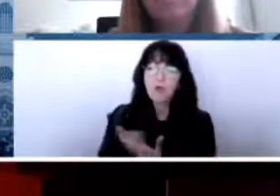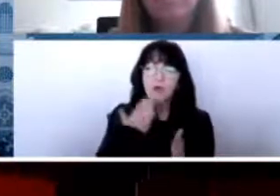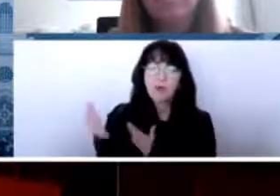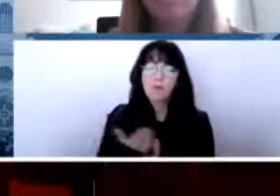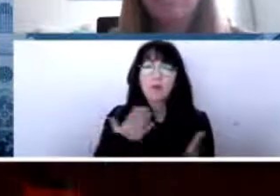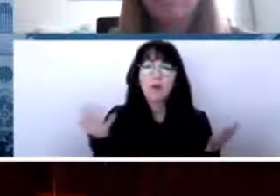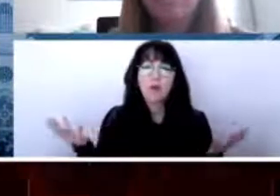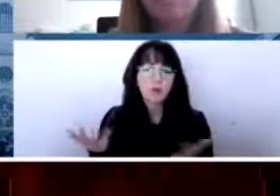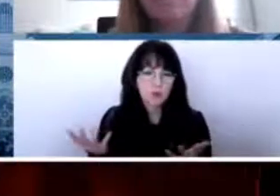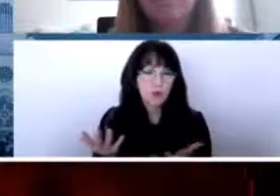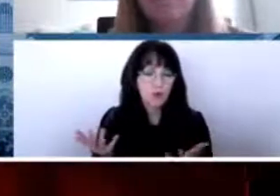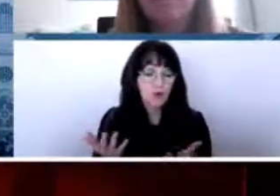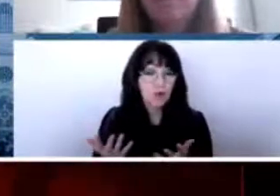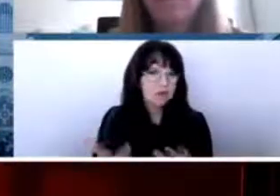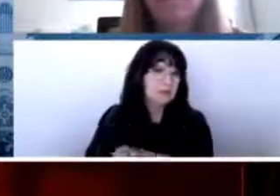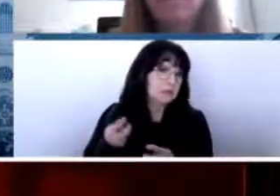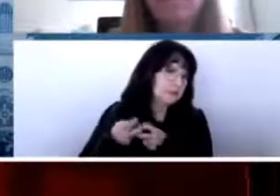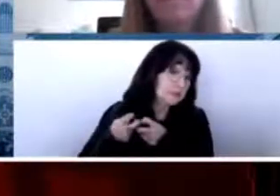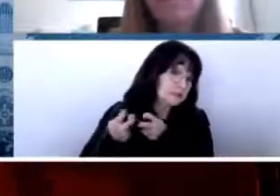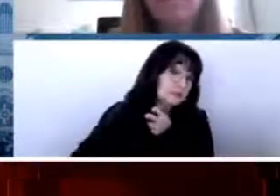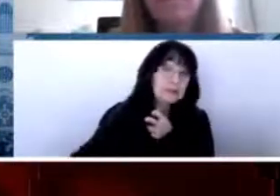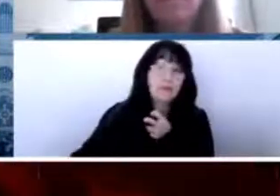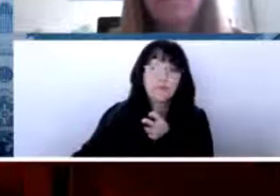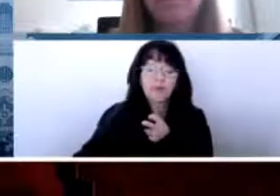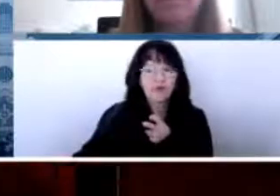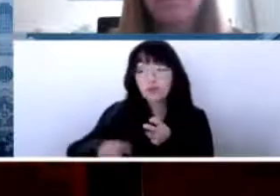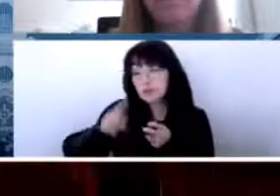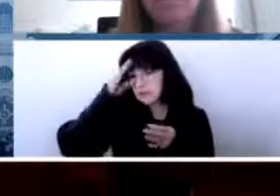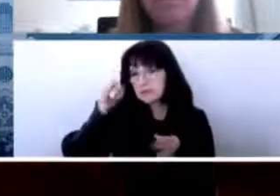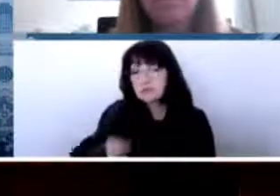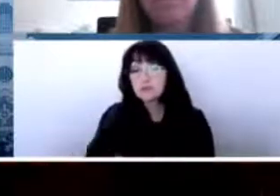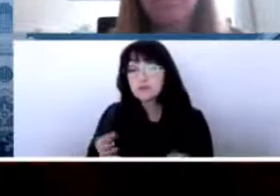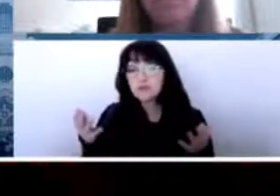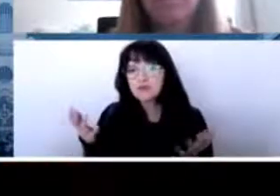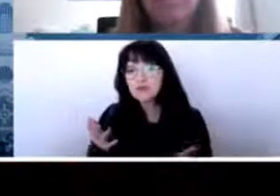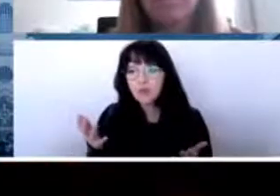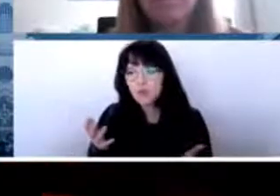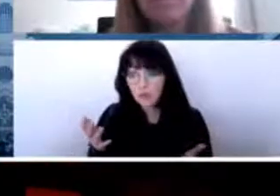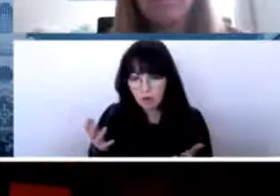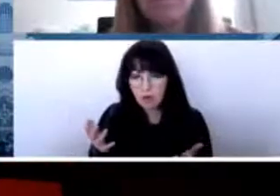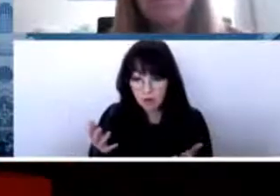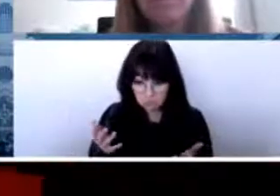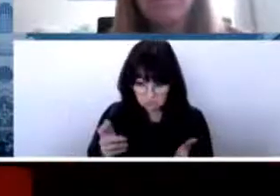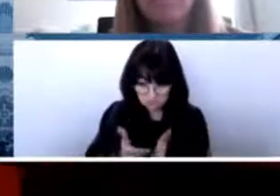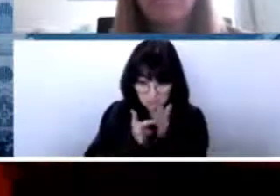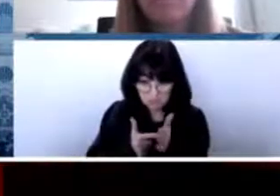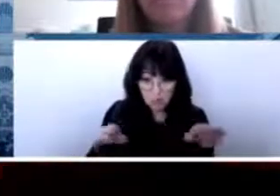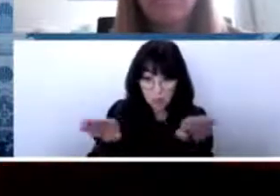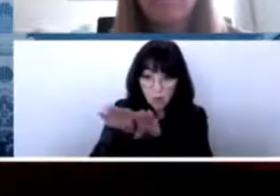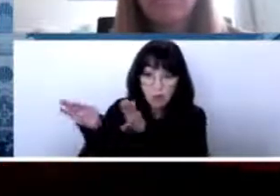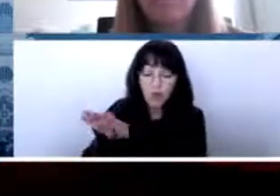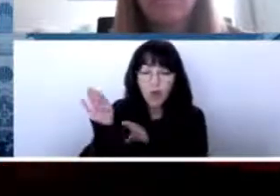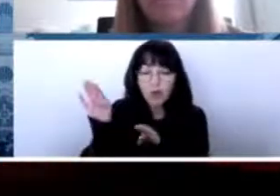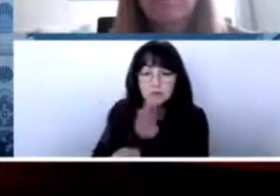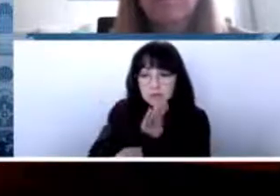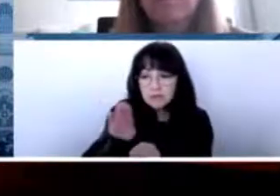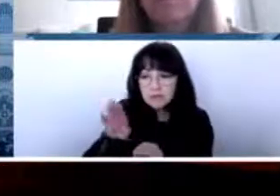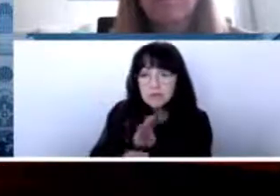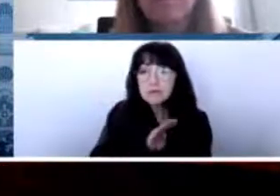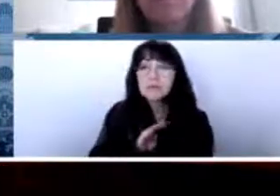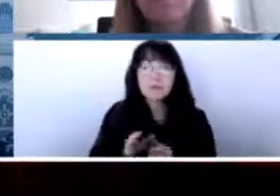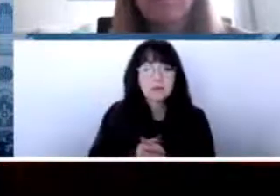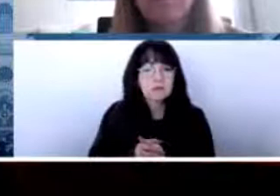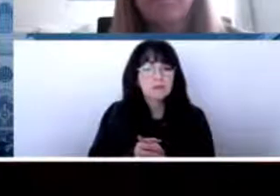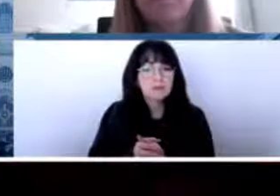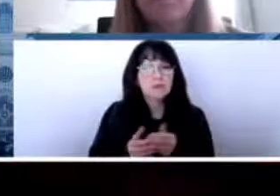difficult decisions is whether or not to close businesses down. And a lot of